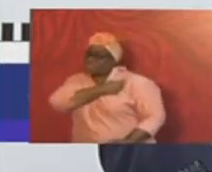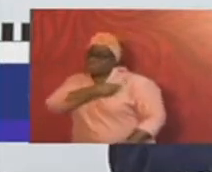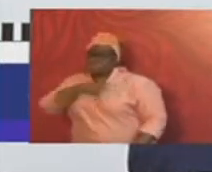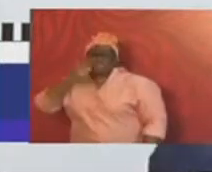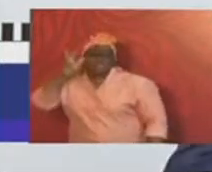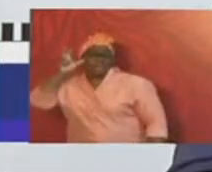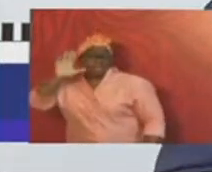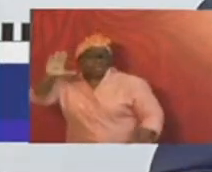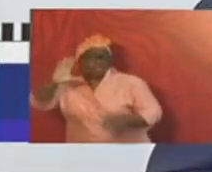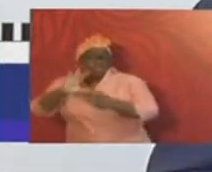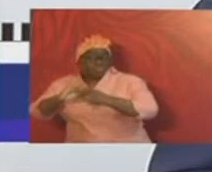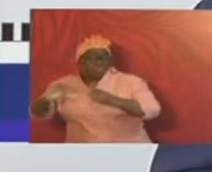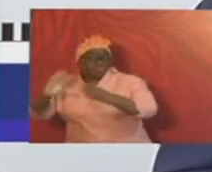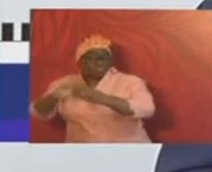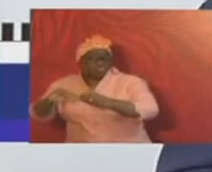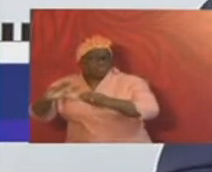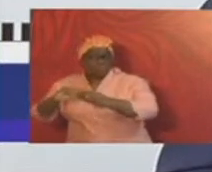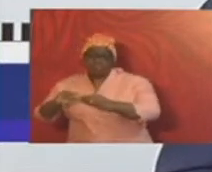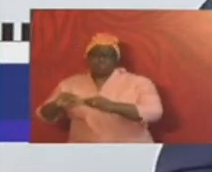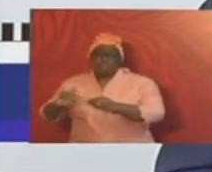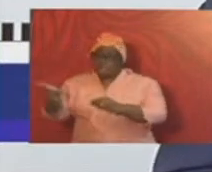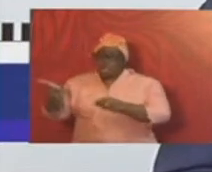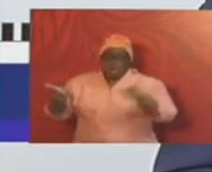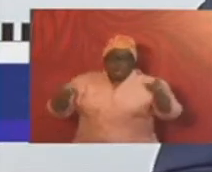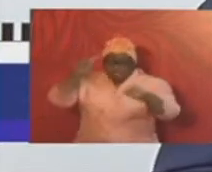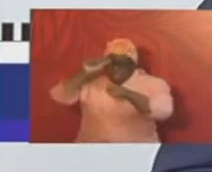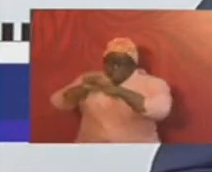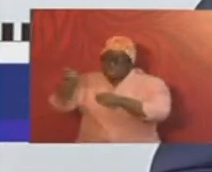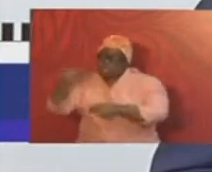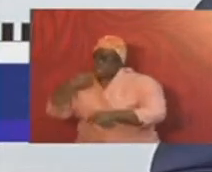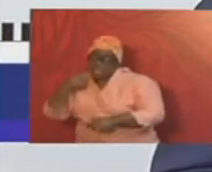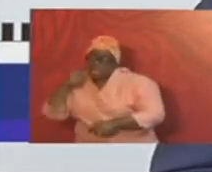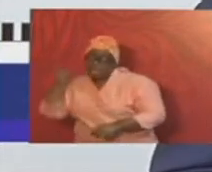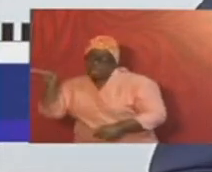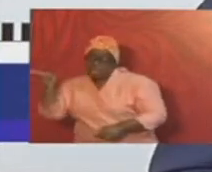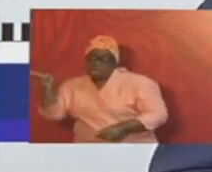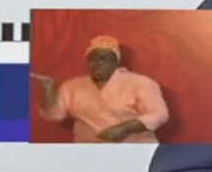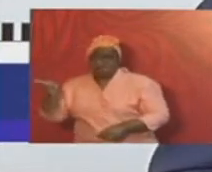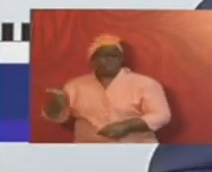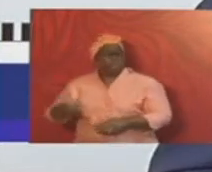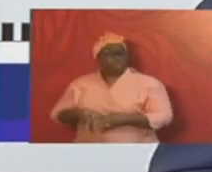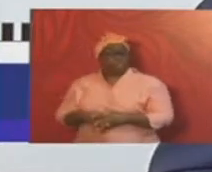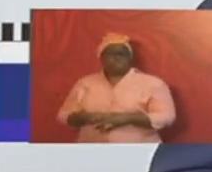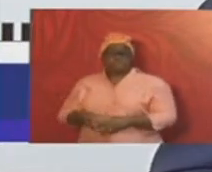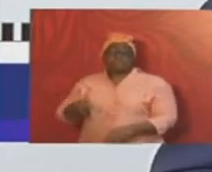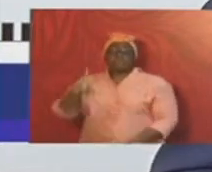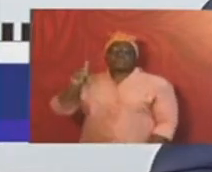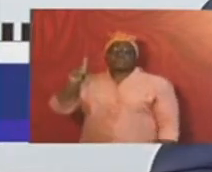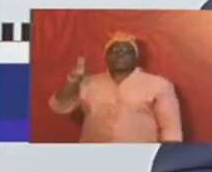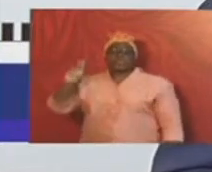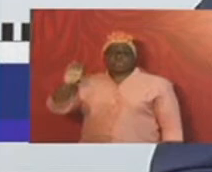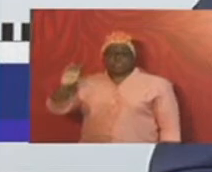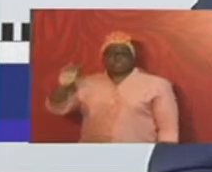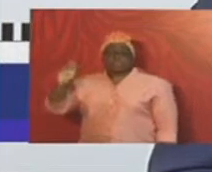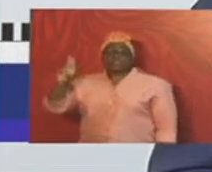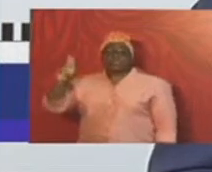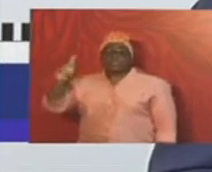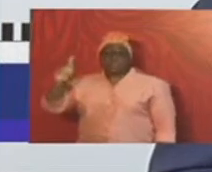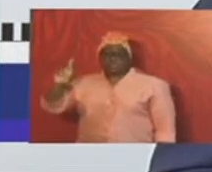Professor Carrington was explaining the difference between emergency use and full use.